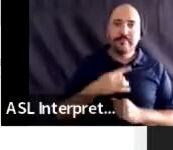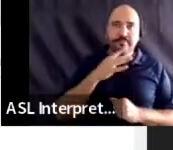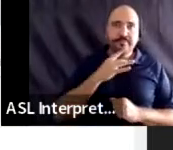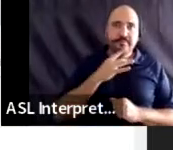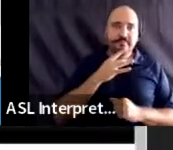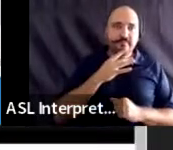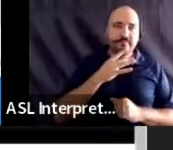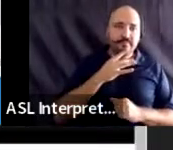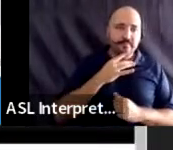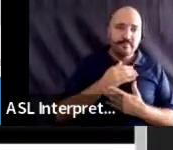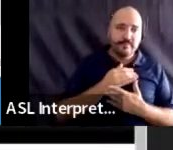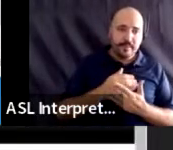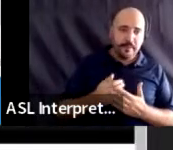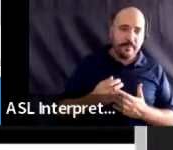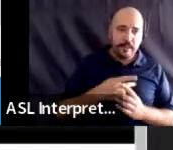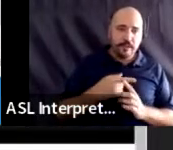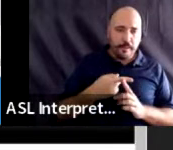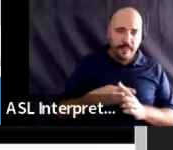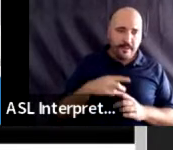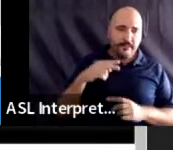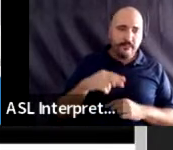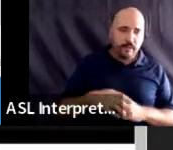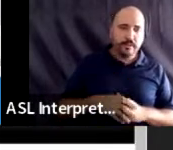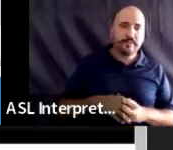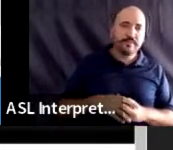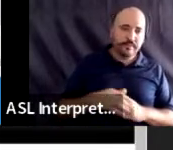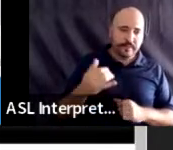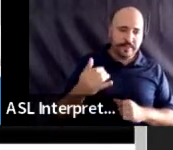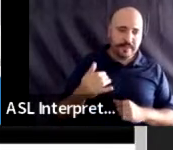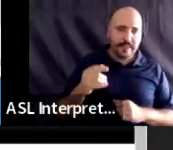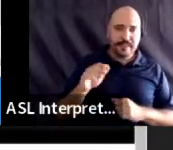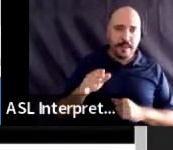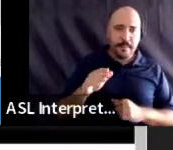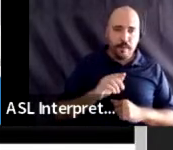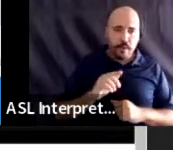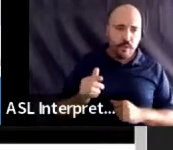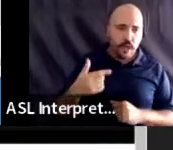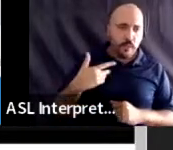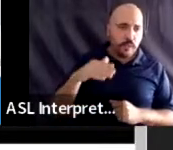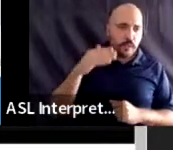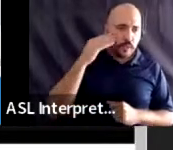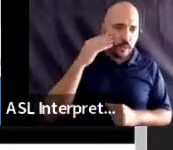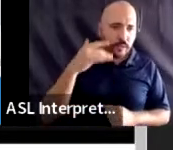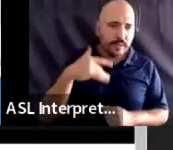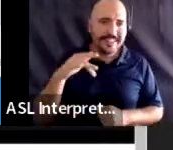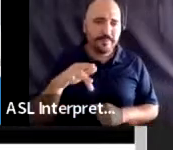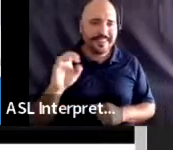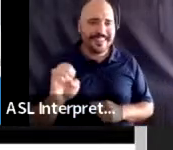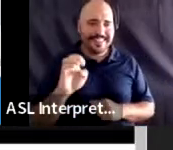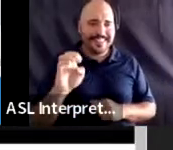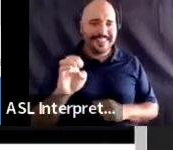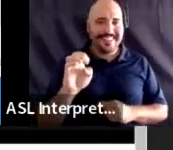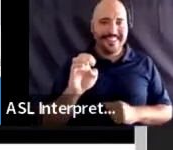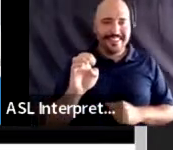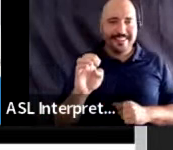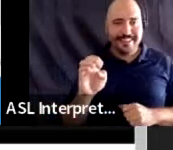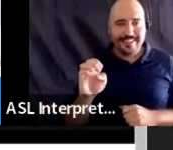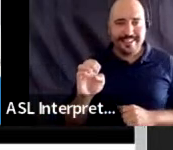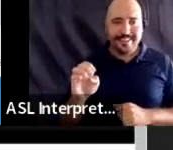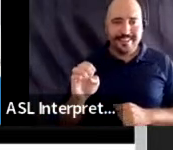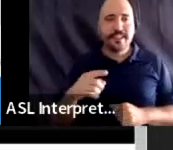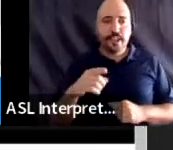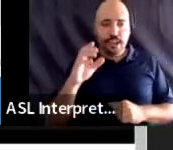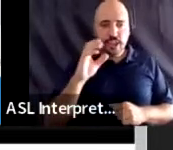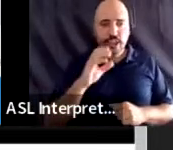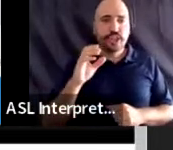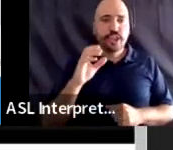Visited same page link. Return to month view. Showing 20. It's in the tab order, but since I already know, I'm going to press E to get to Search edit.